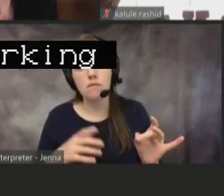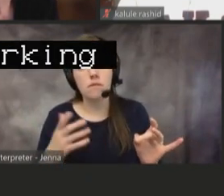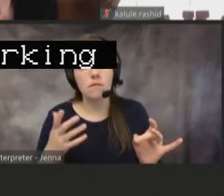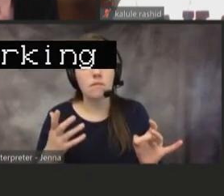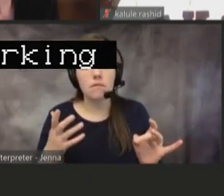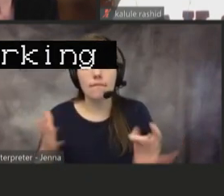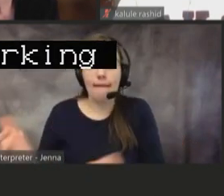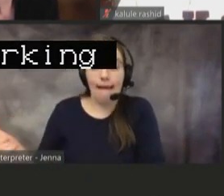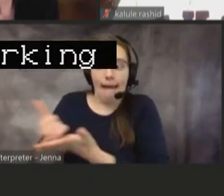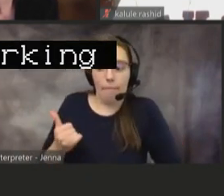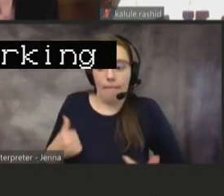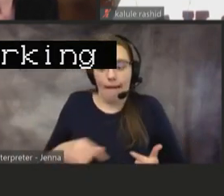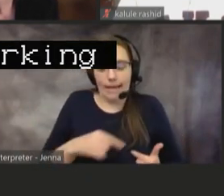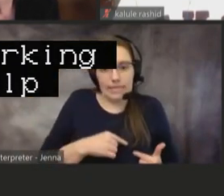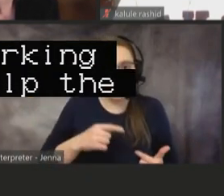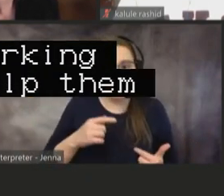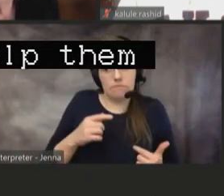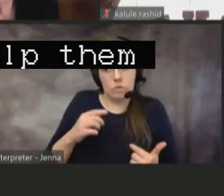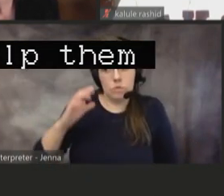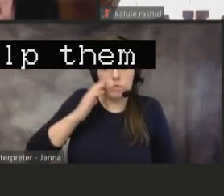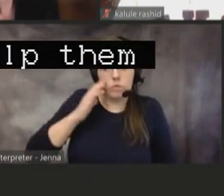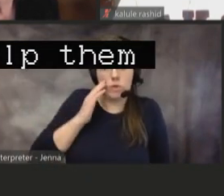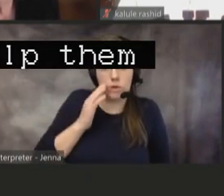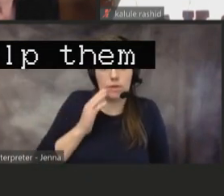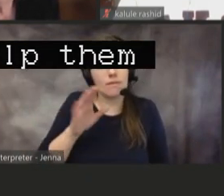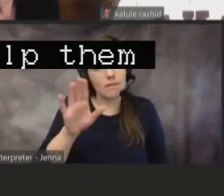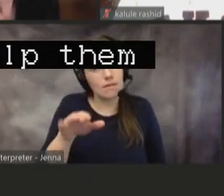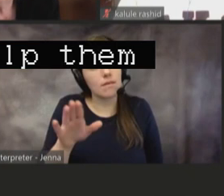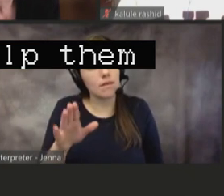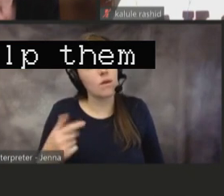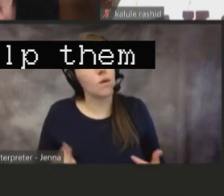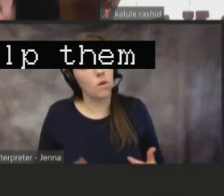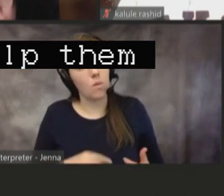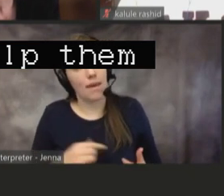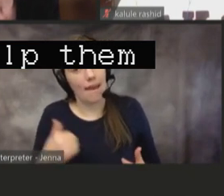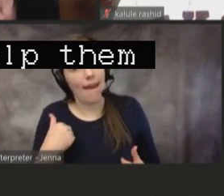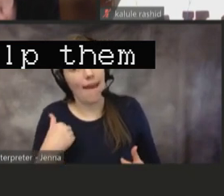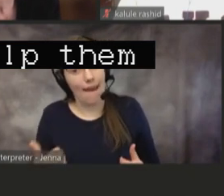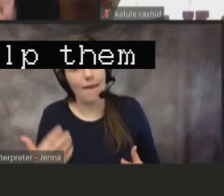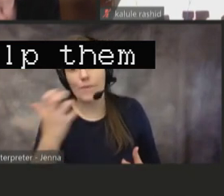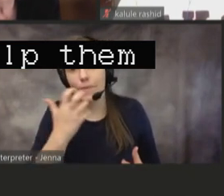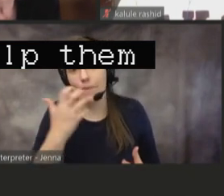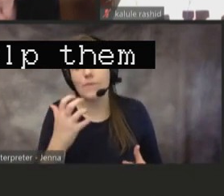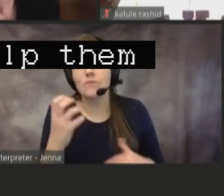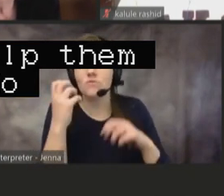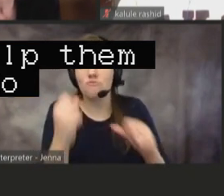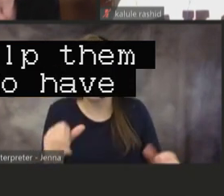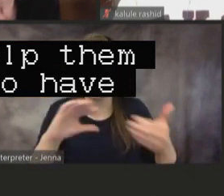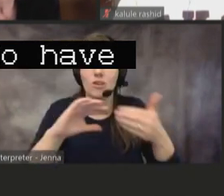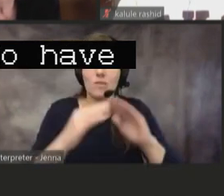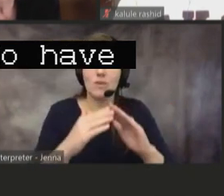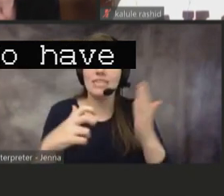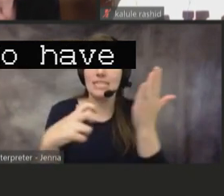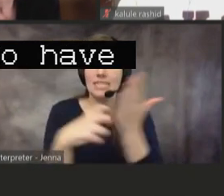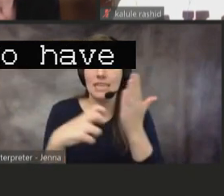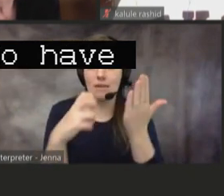us identify. We do have quite a robust community ticket program, because obviously we understand the